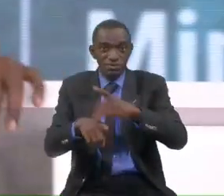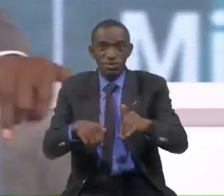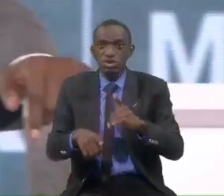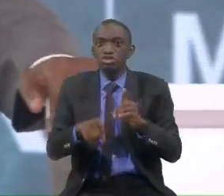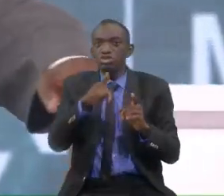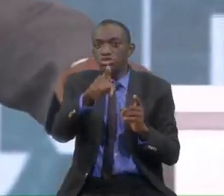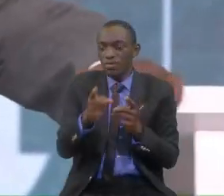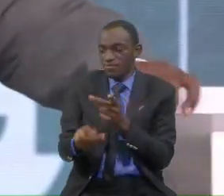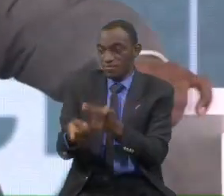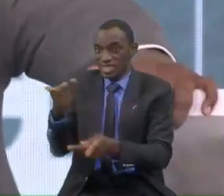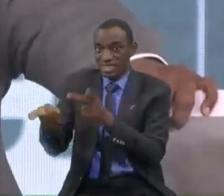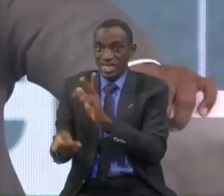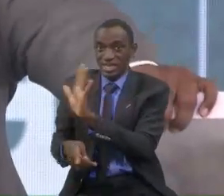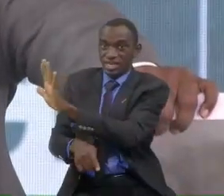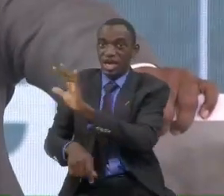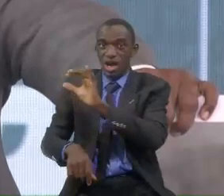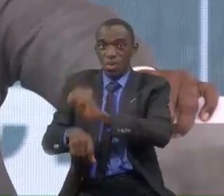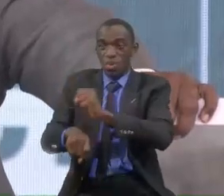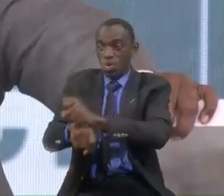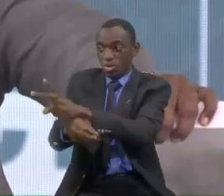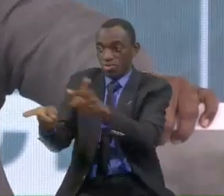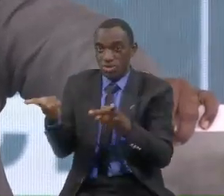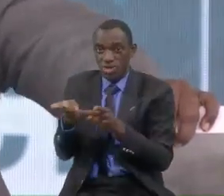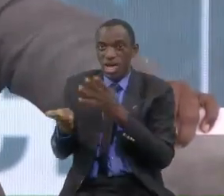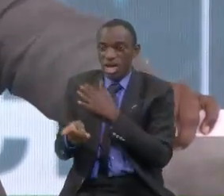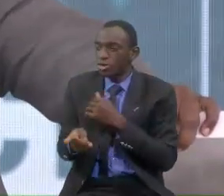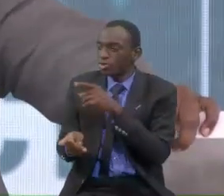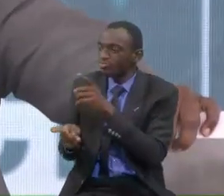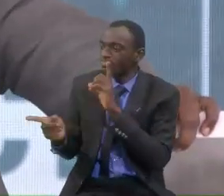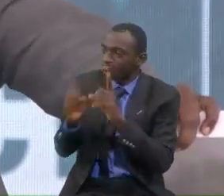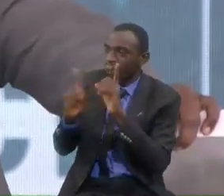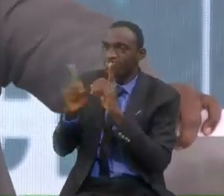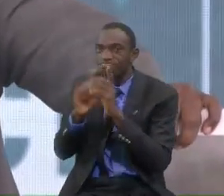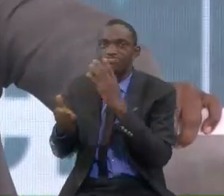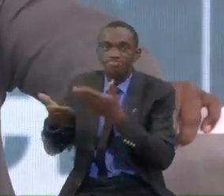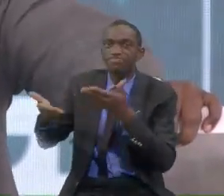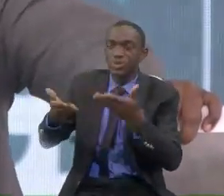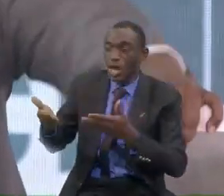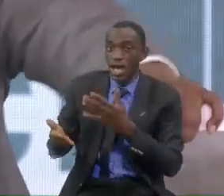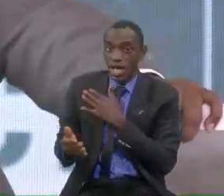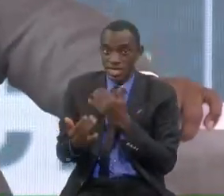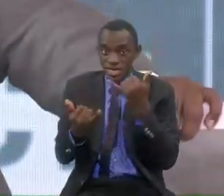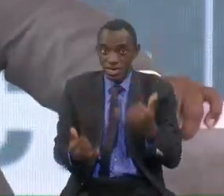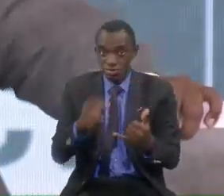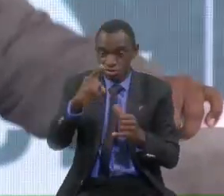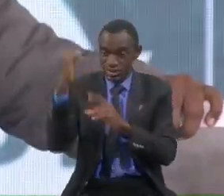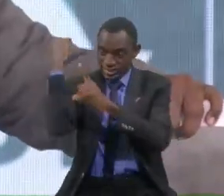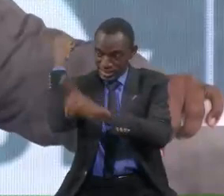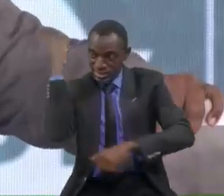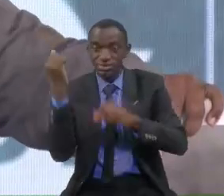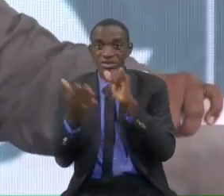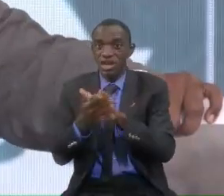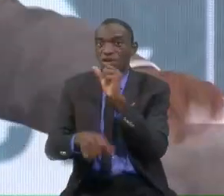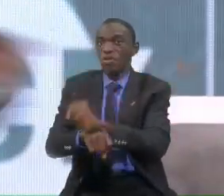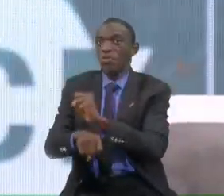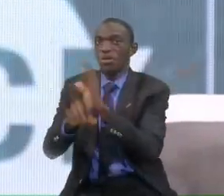to him. Now you've taken him, and you know, you promise, what are they paying you here? I'll pay